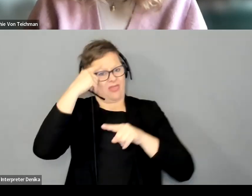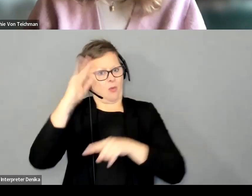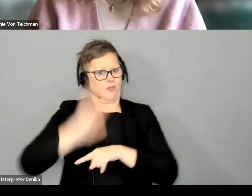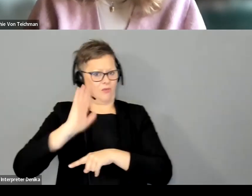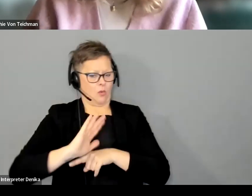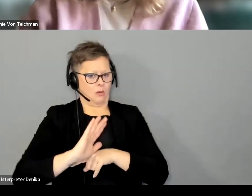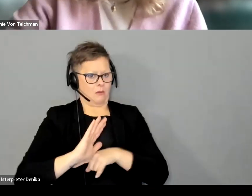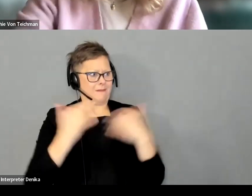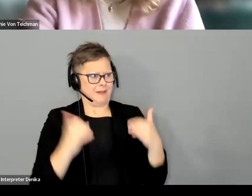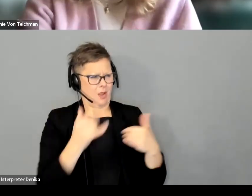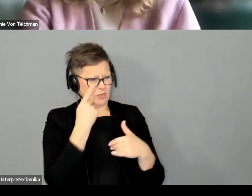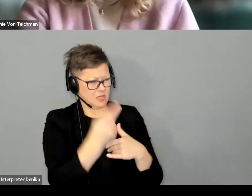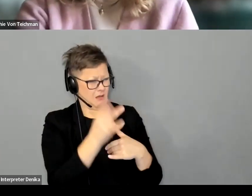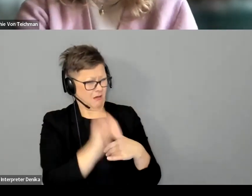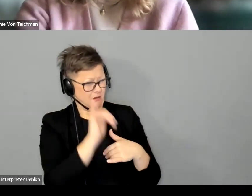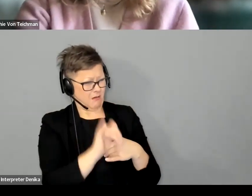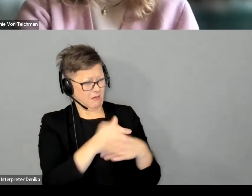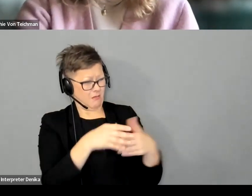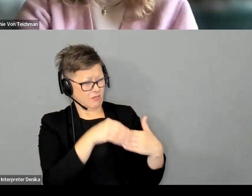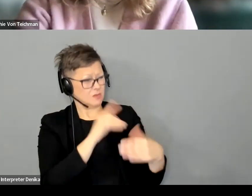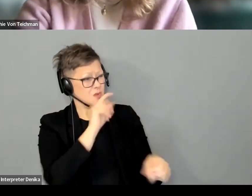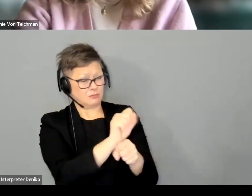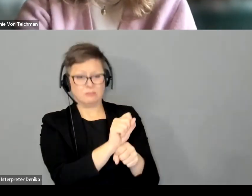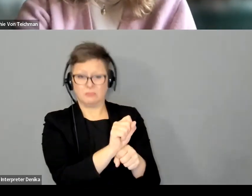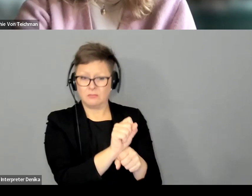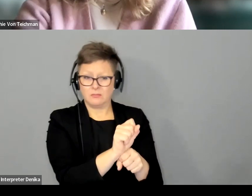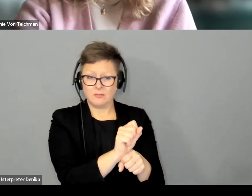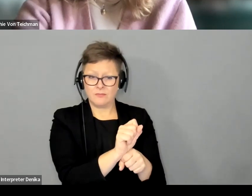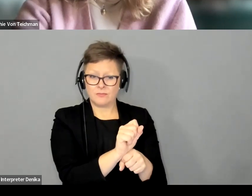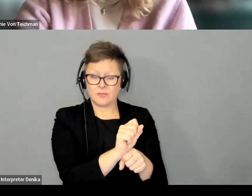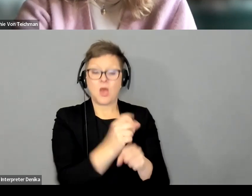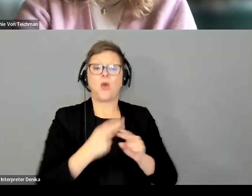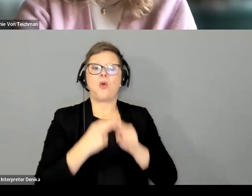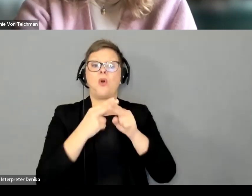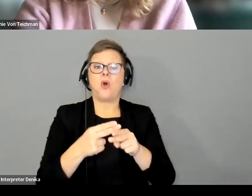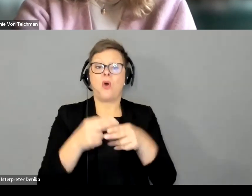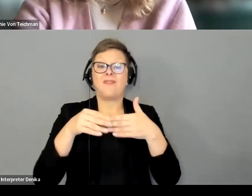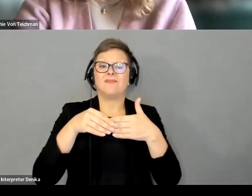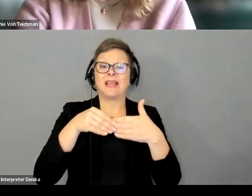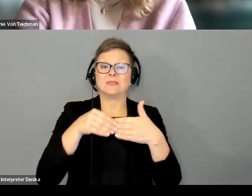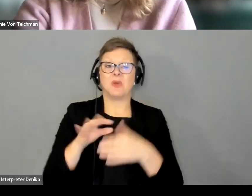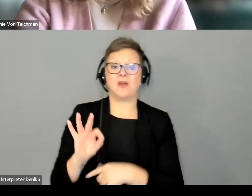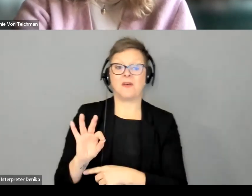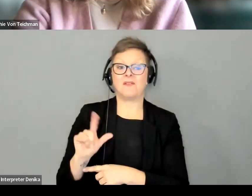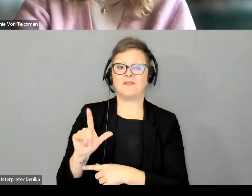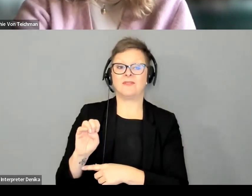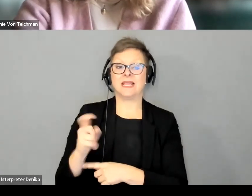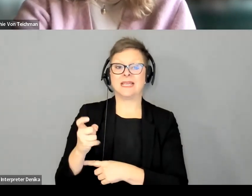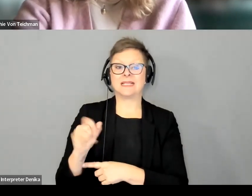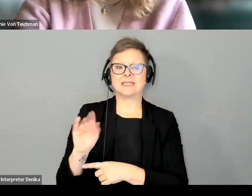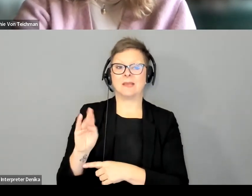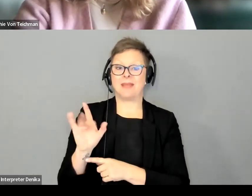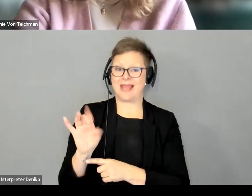I think. And being able to frame it as flexibility and ensure that